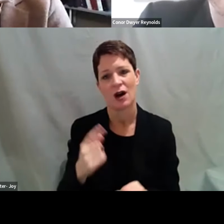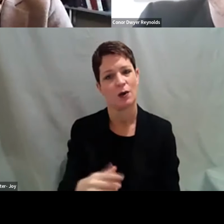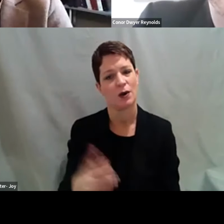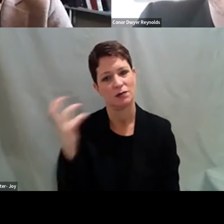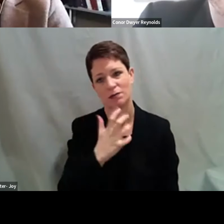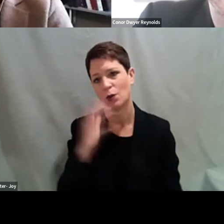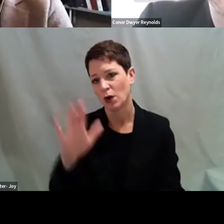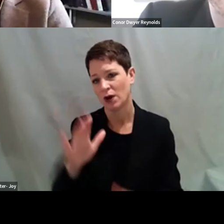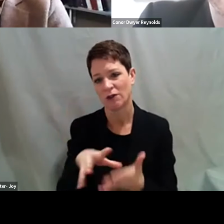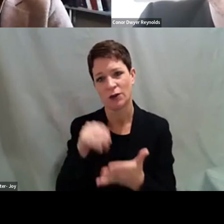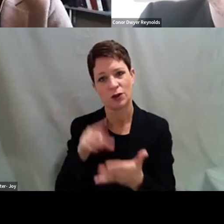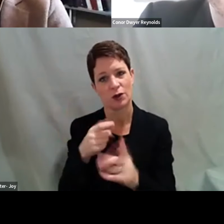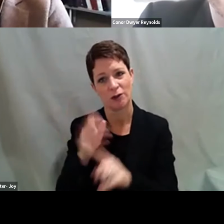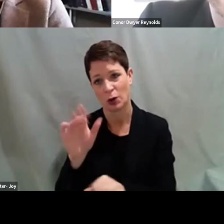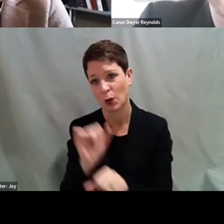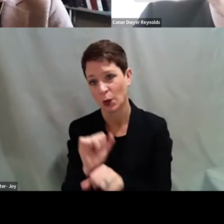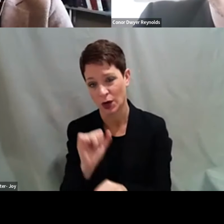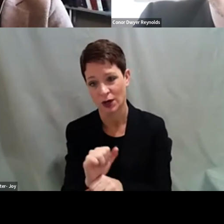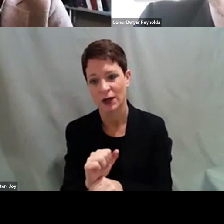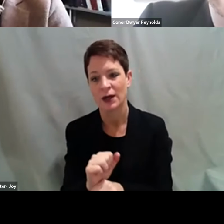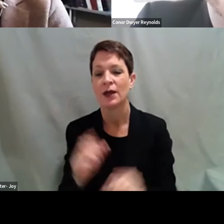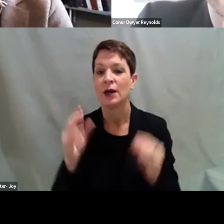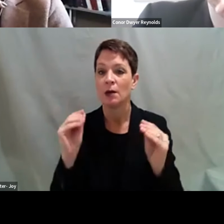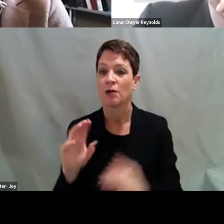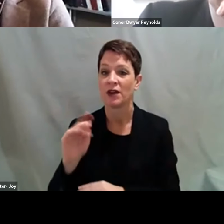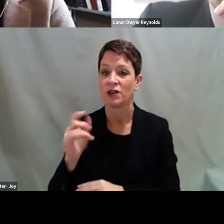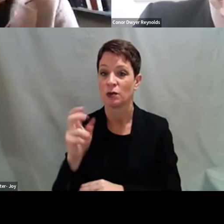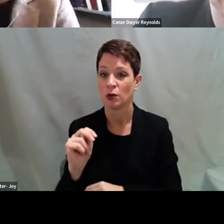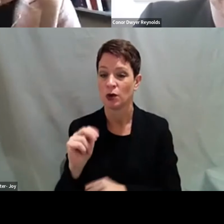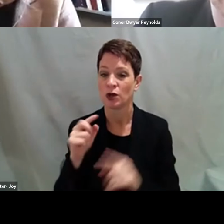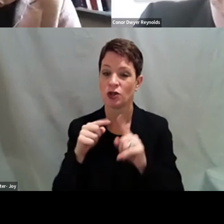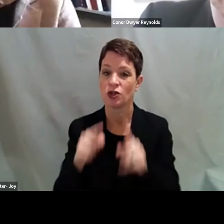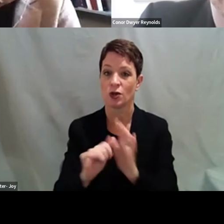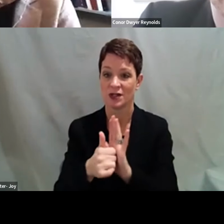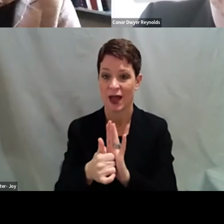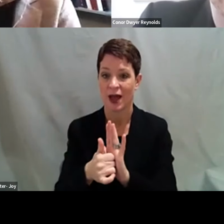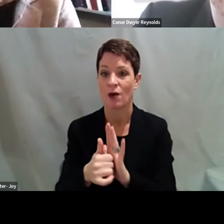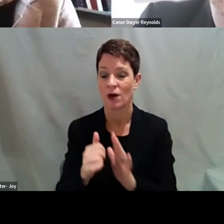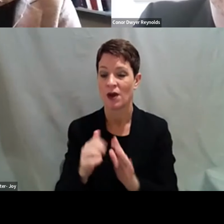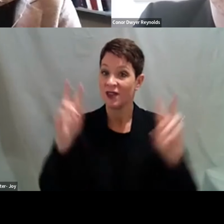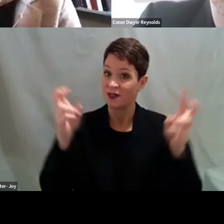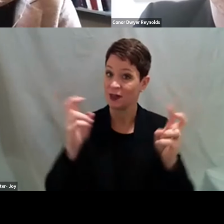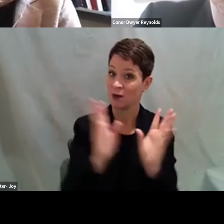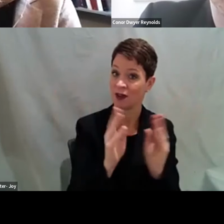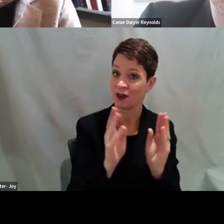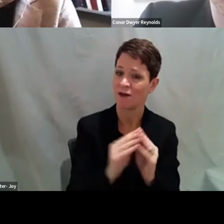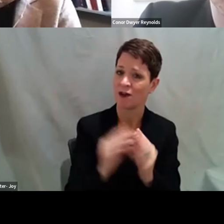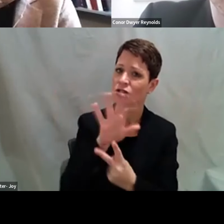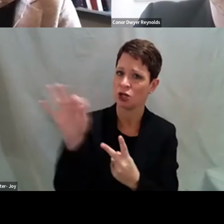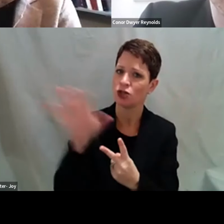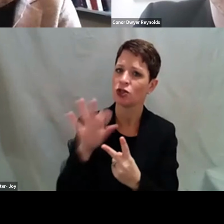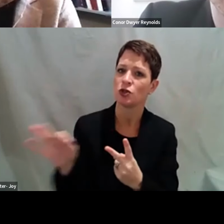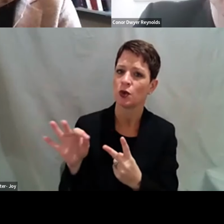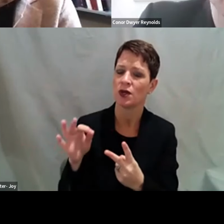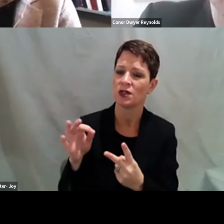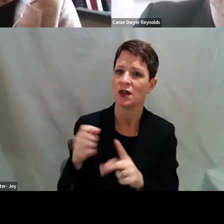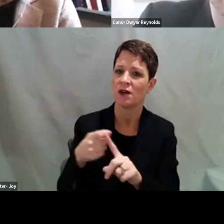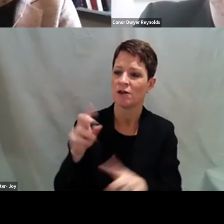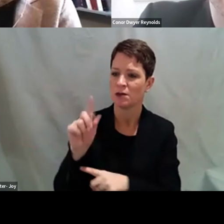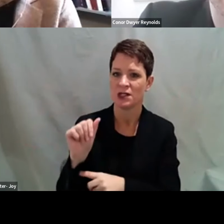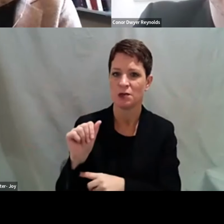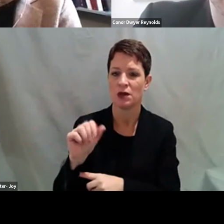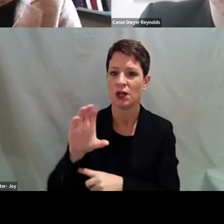work. So she shows how, in accordance with the theme of the conference, it's a choice that's used by disability and